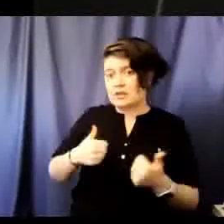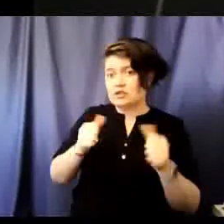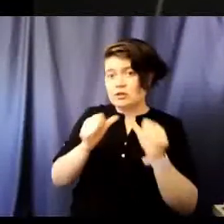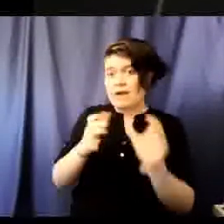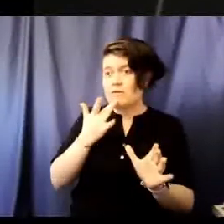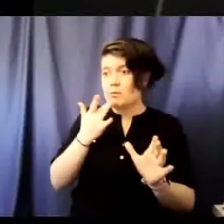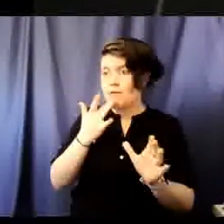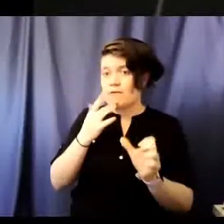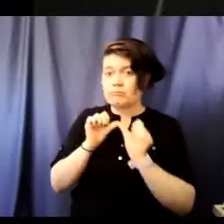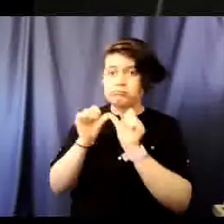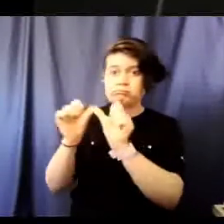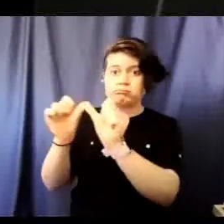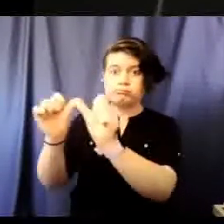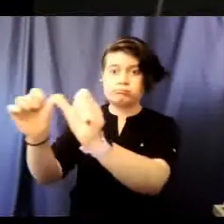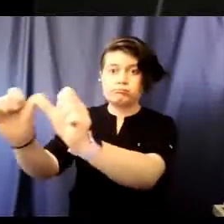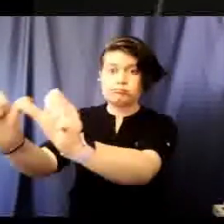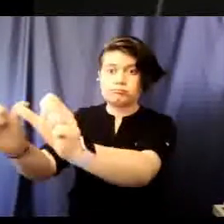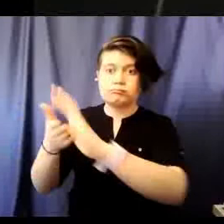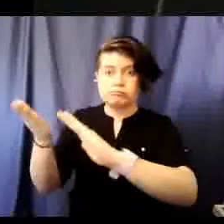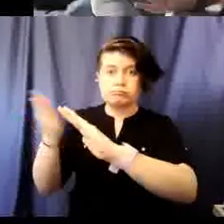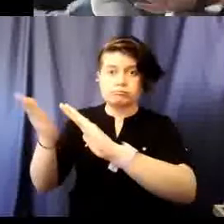support group.